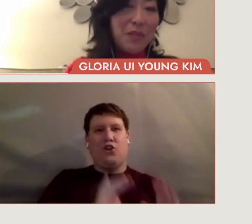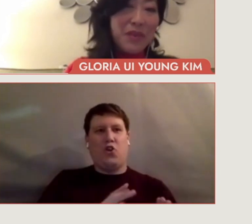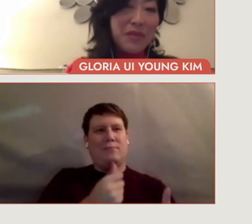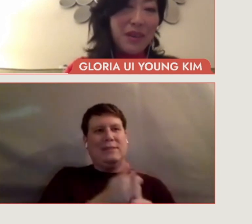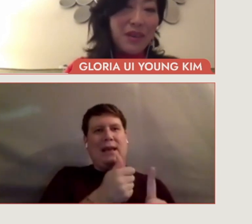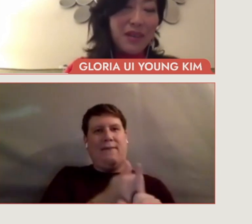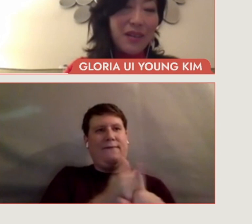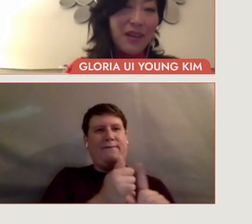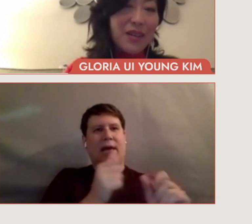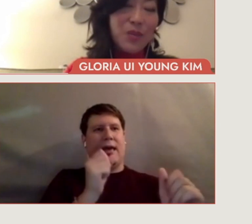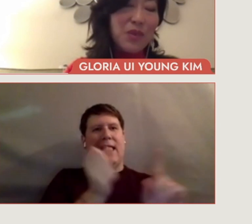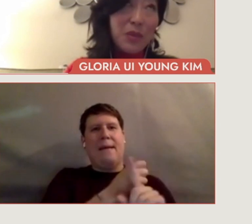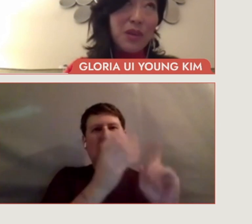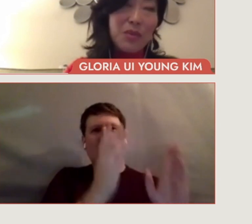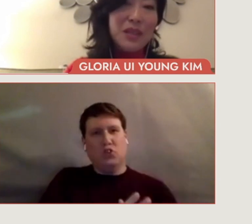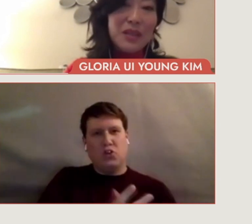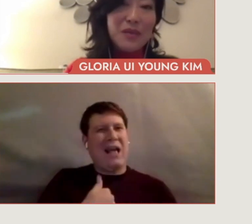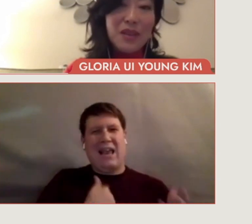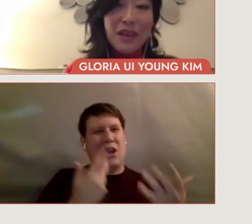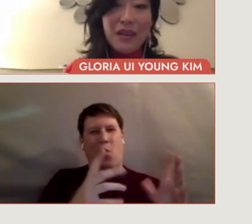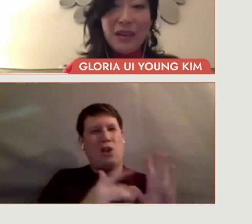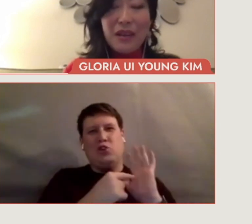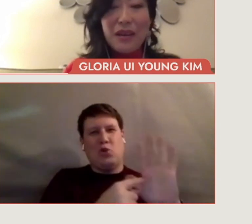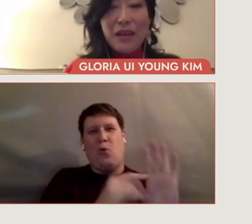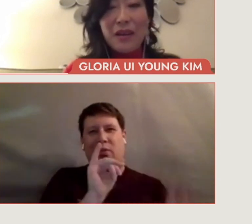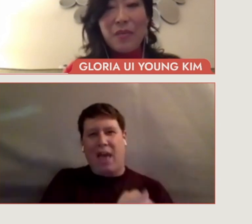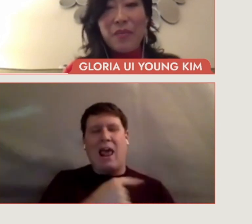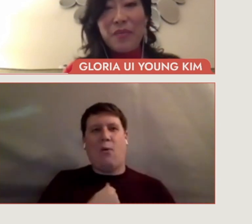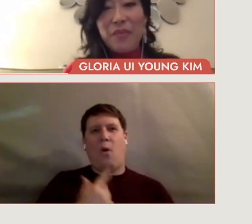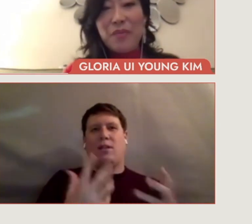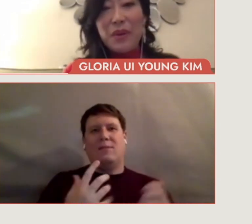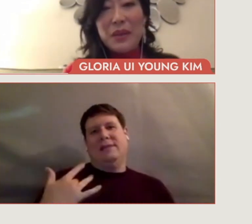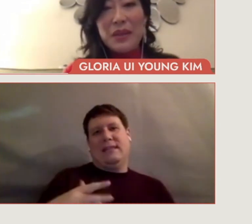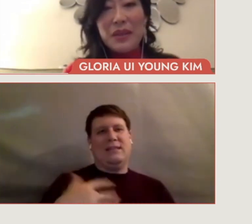know, I just really wanted to be sensitive to that.